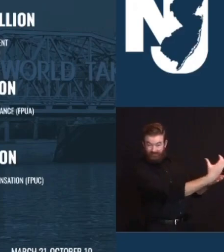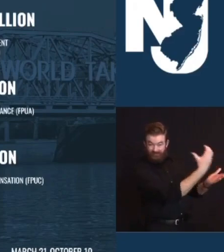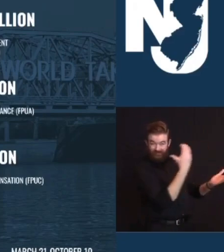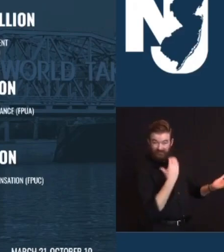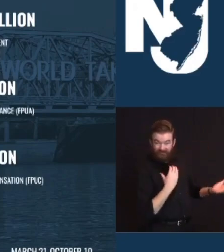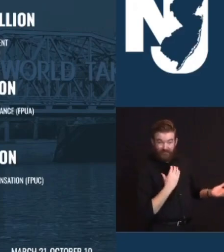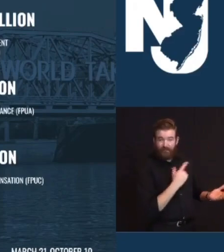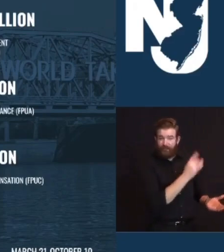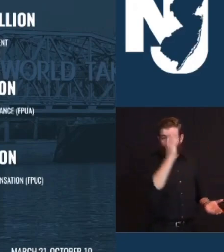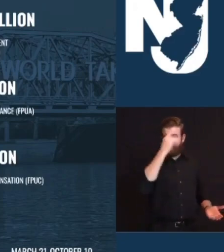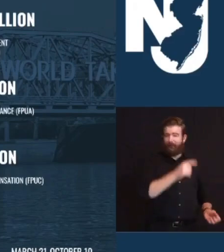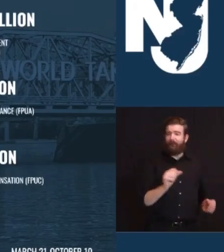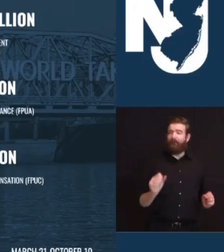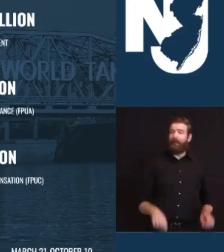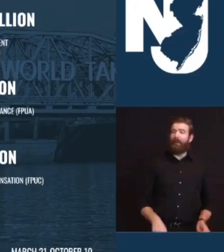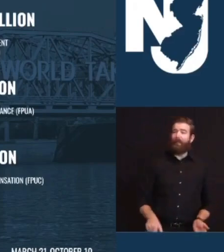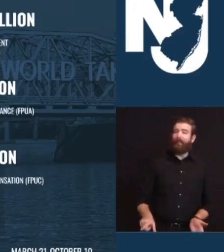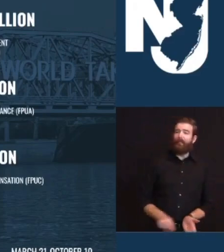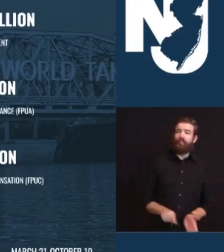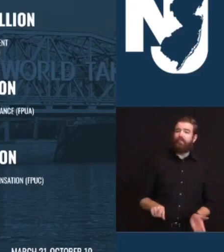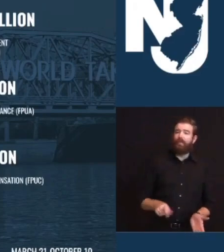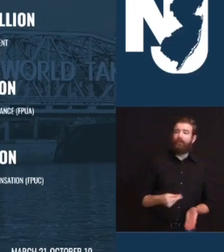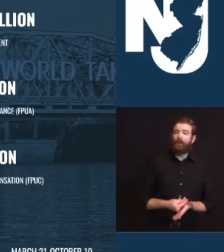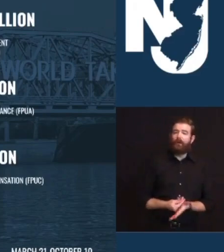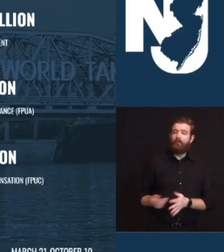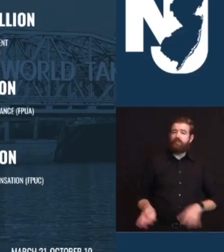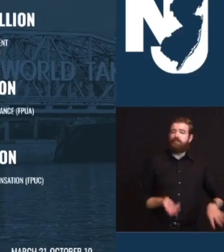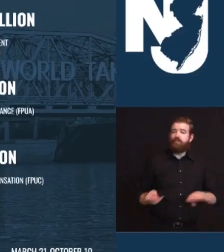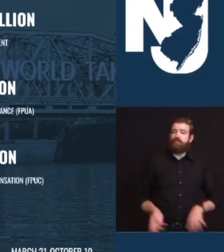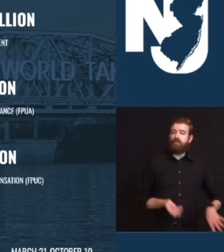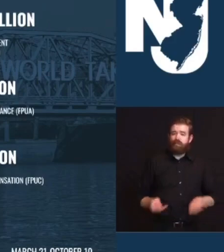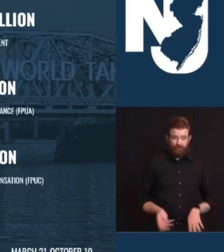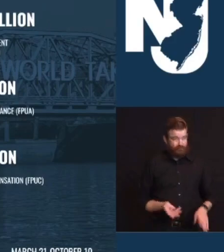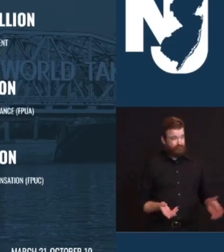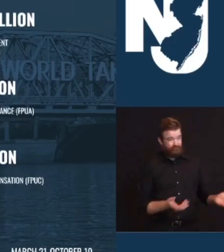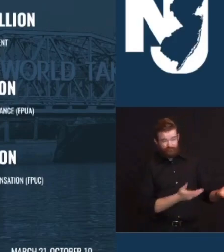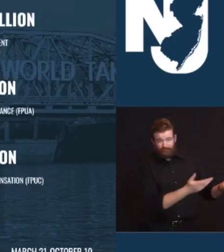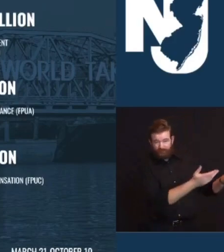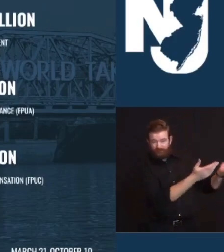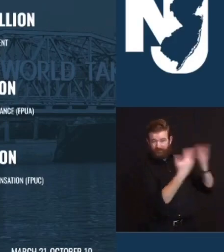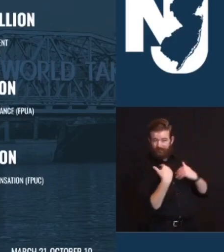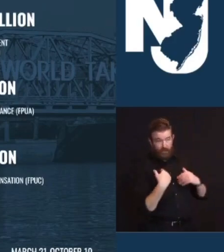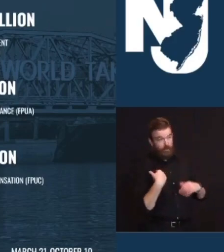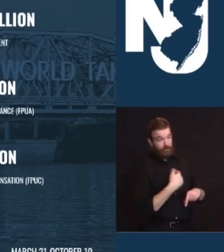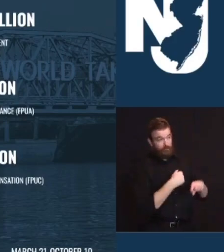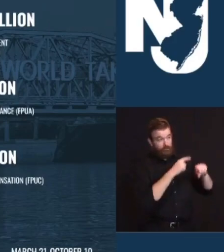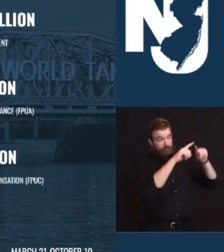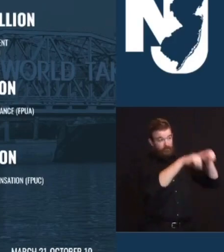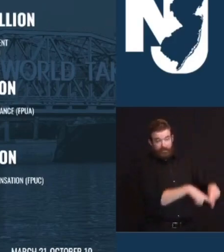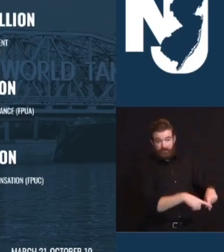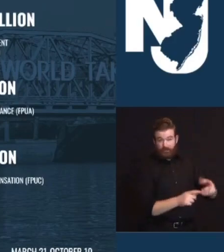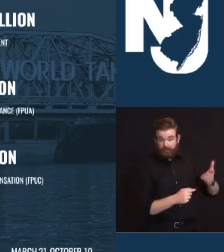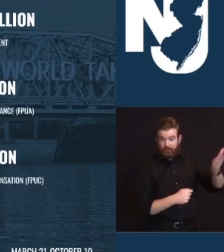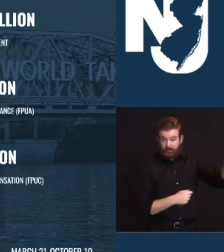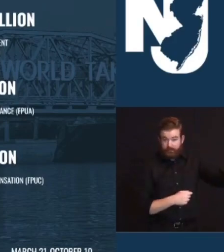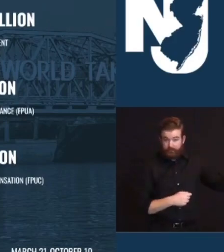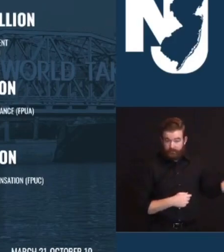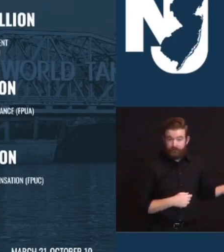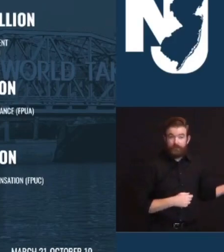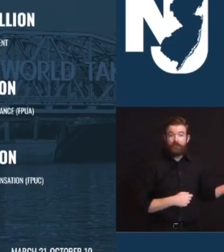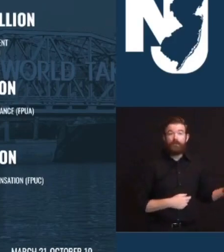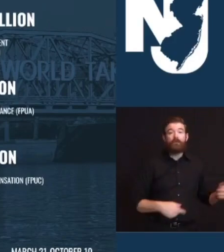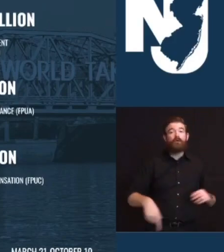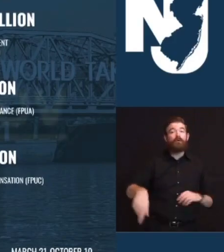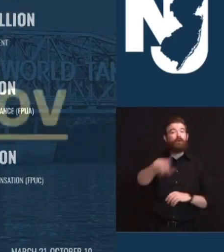them to continue to be there for a whole host of needs, and especially on this point, for our folks who are unemployed.